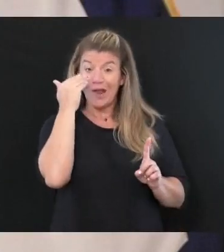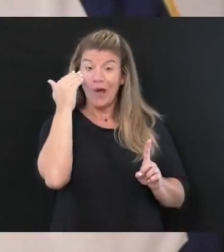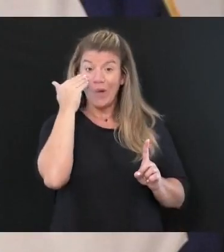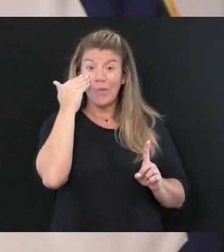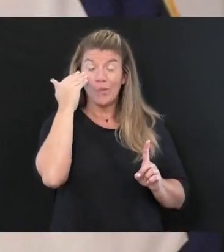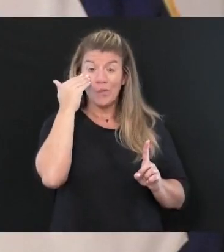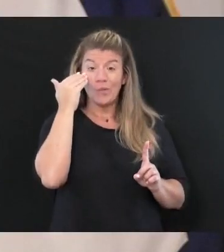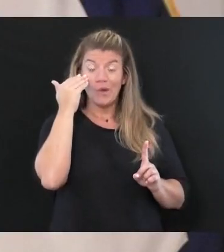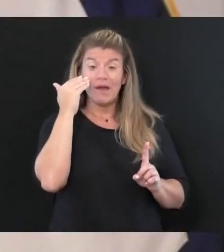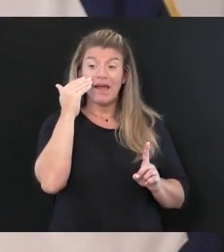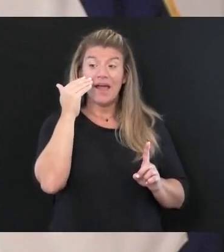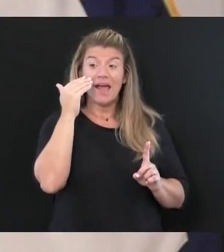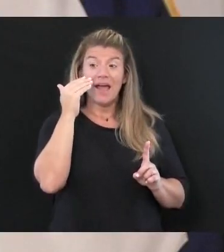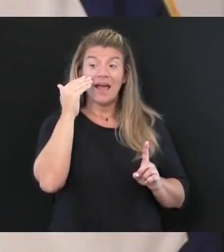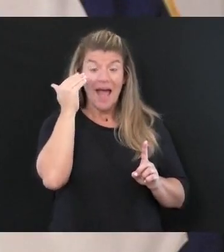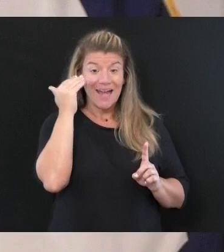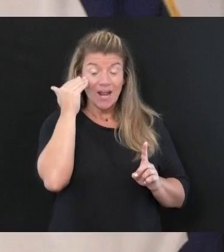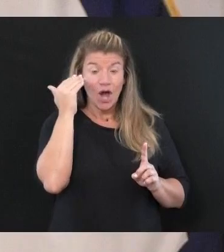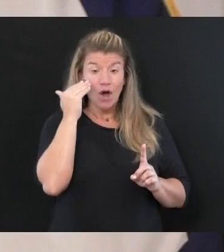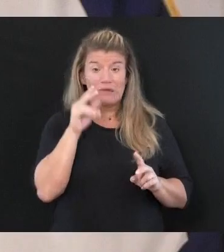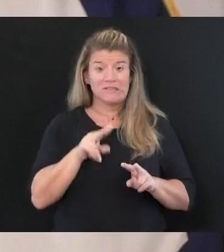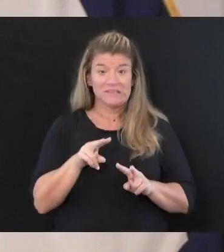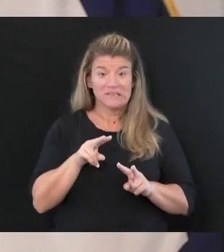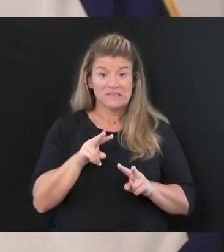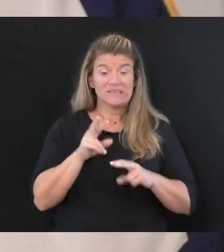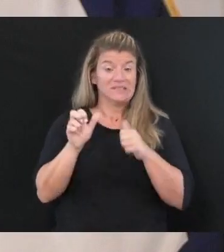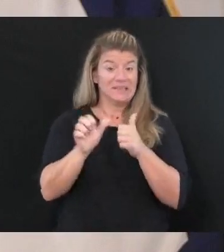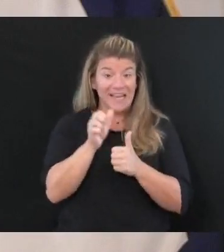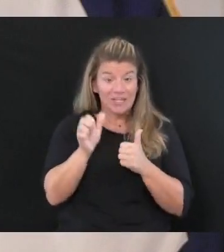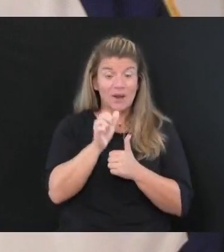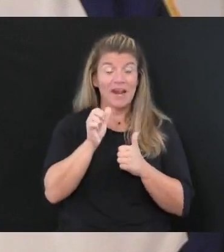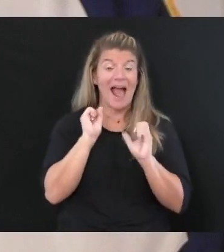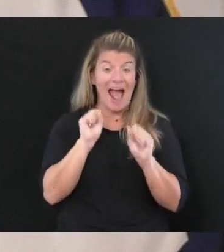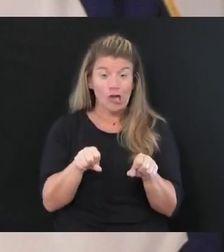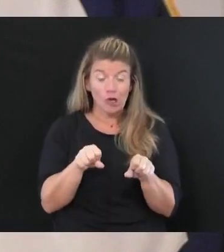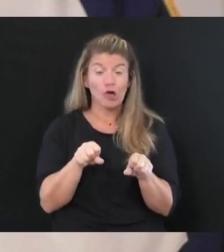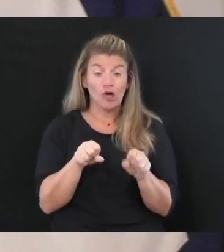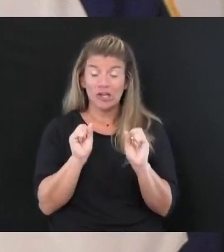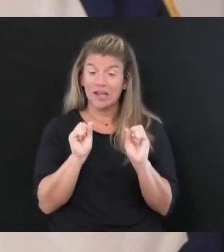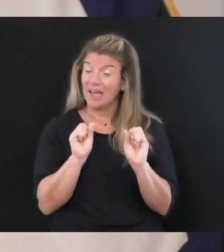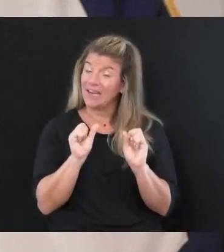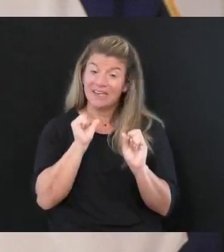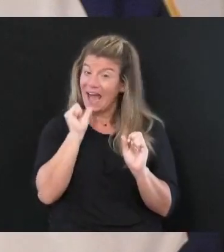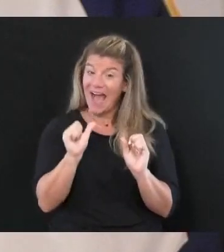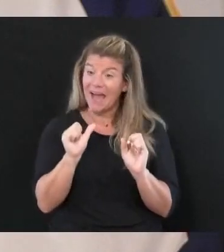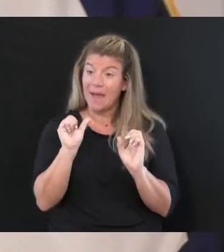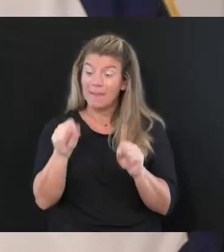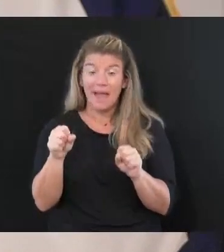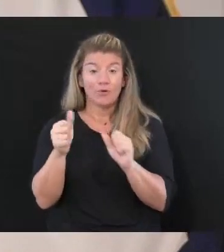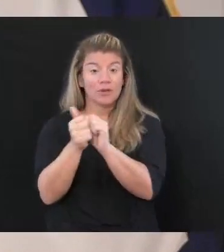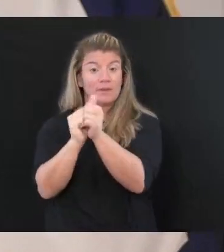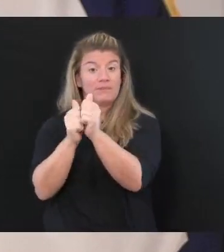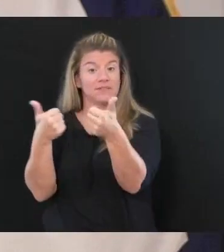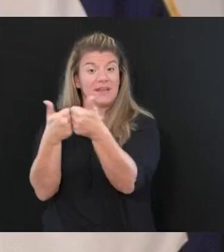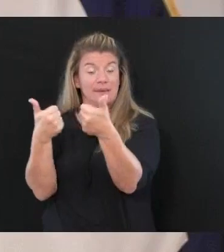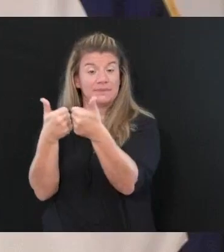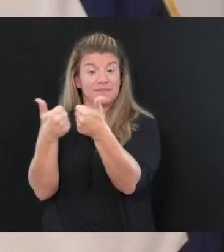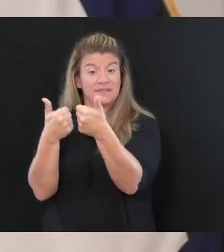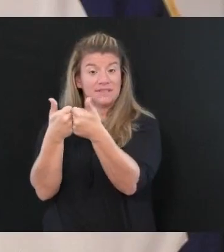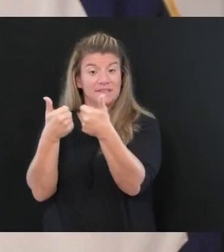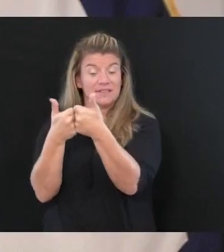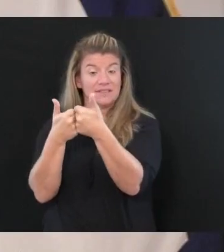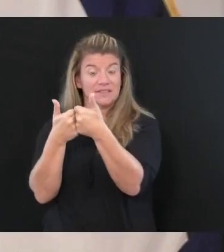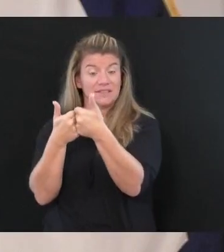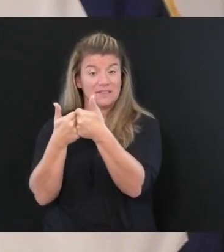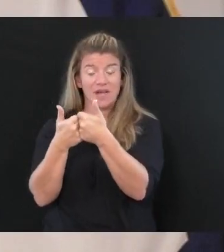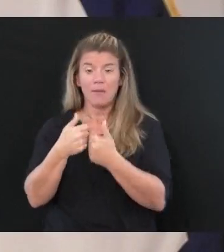I'm in real danger of losing, the ability to play competition and everything. Of course,